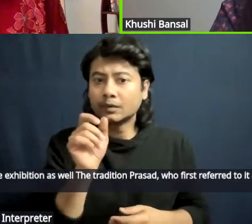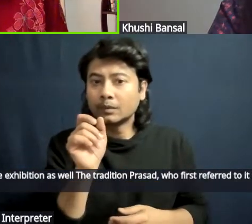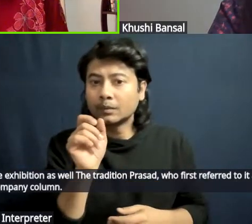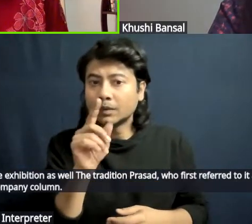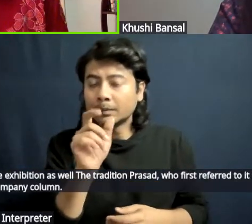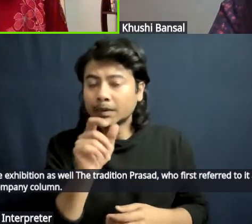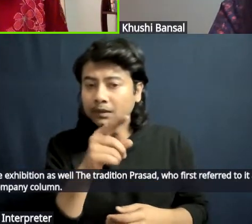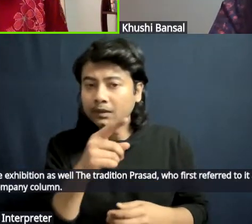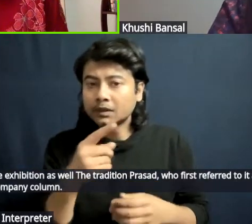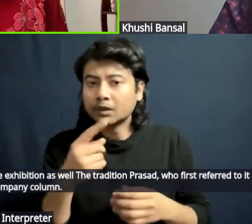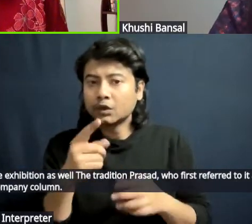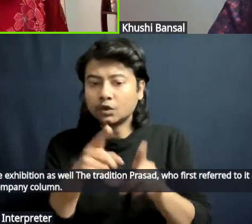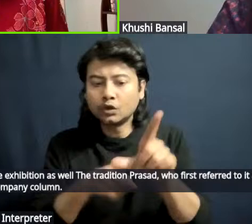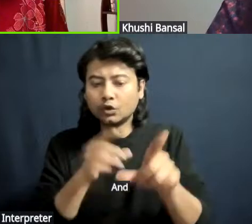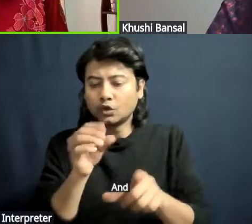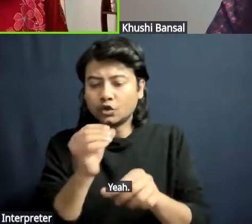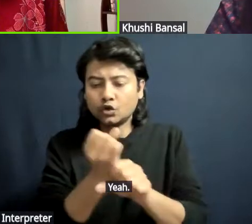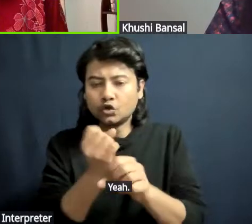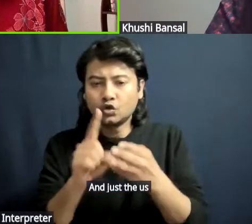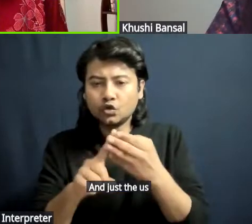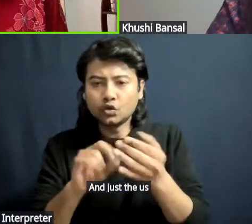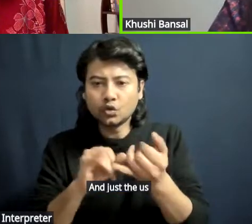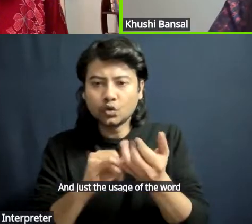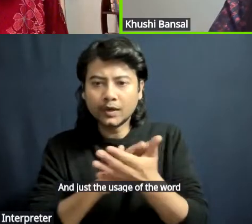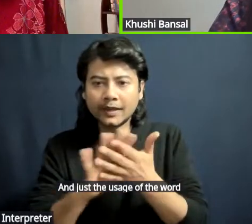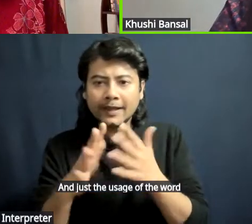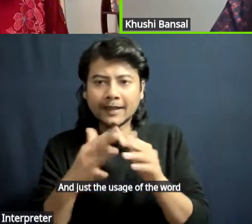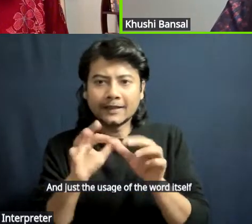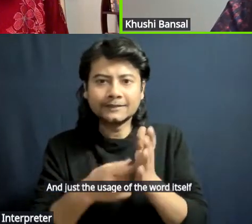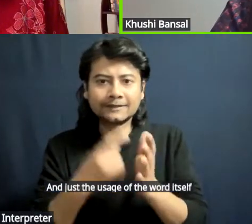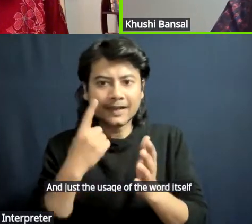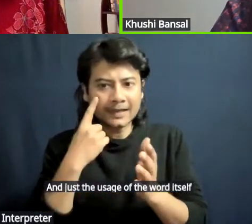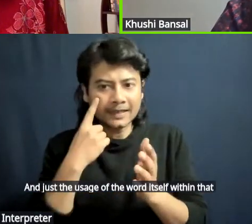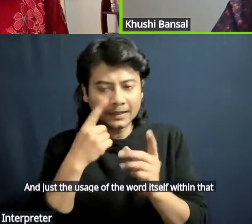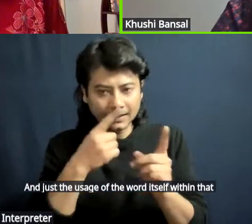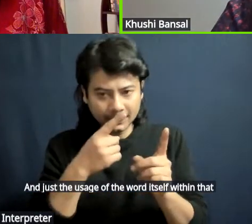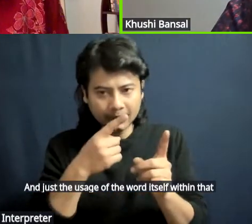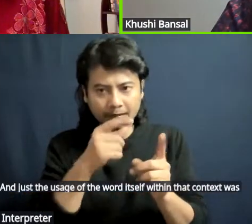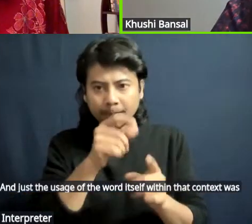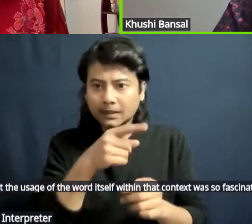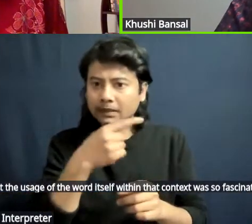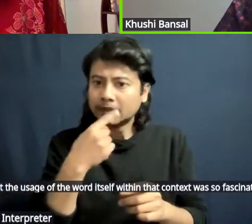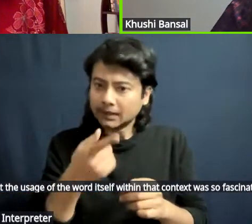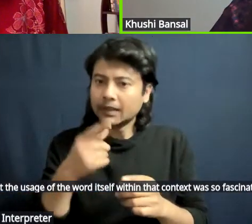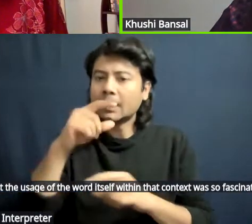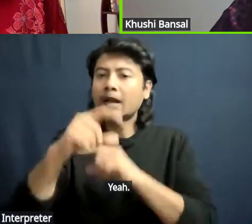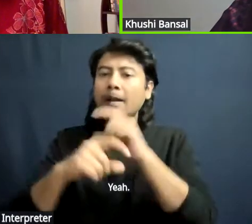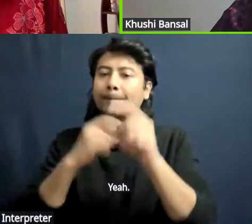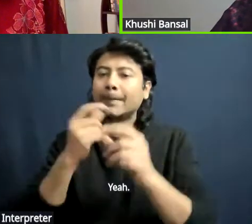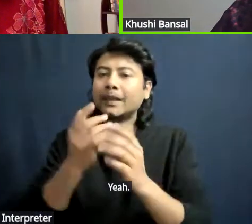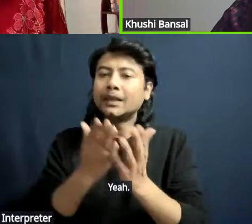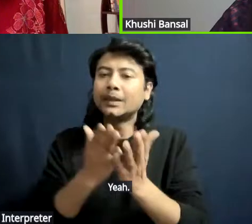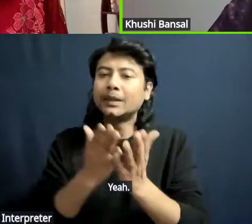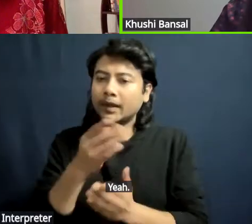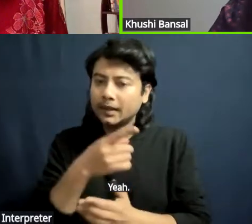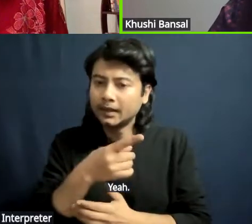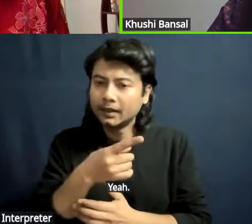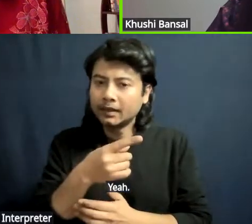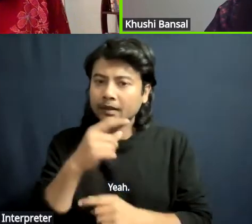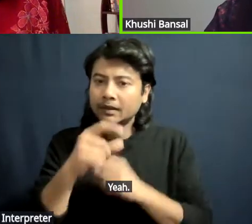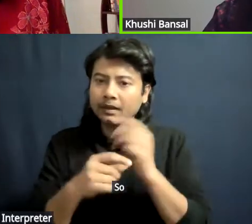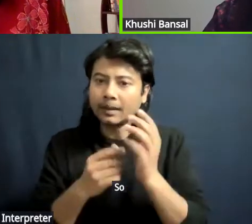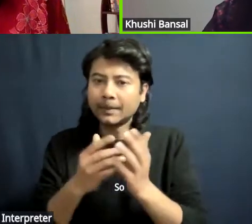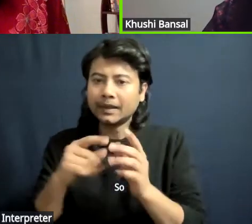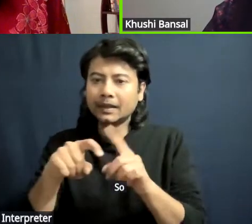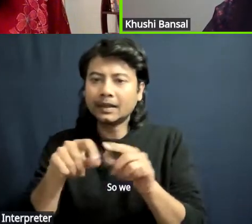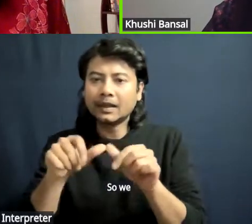Yeah, And just the usage of the word itself within that context was so fascinating. yeah. Um, so we have